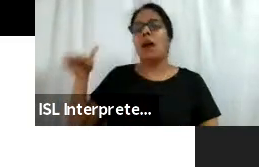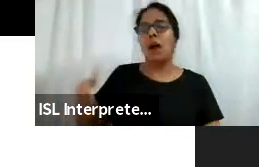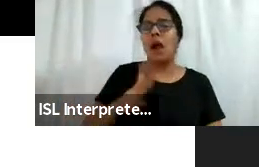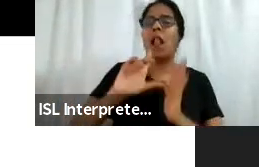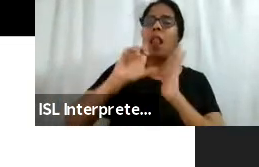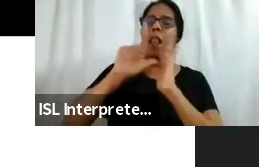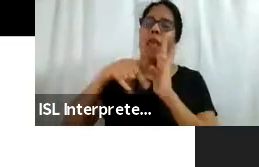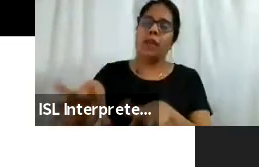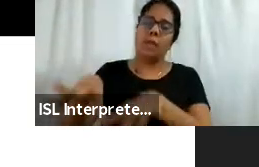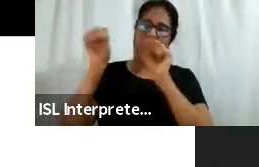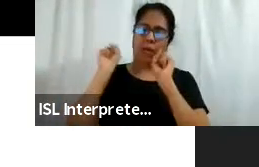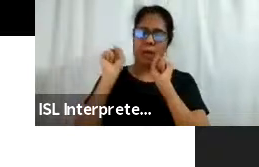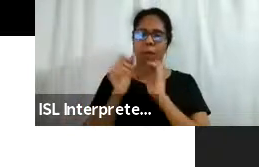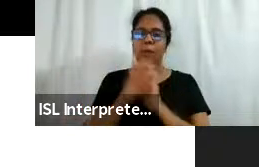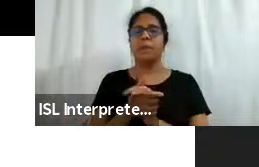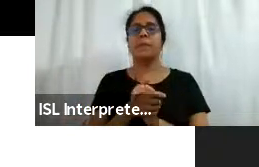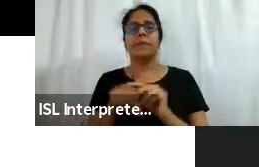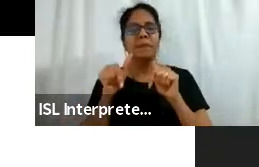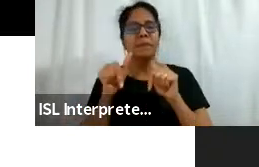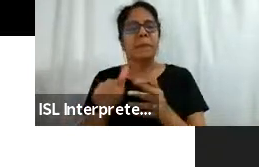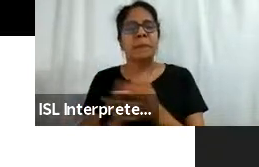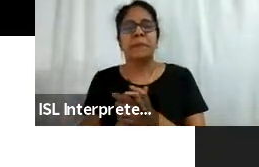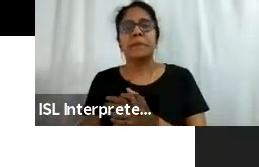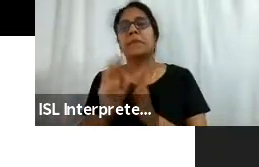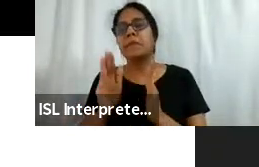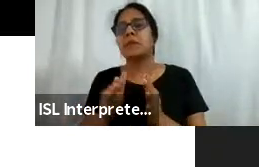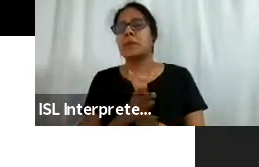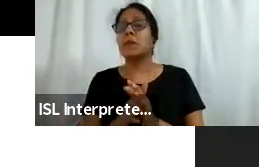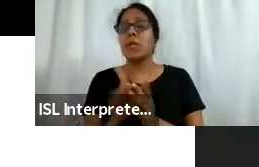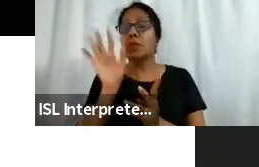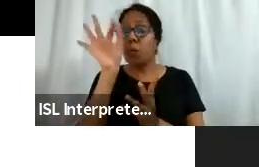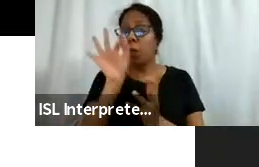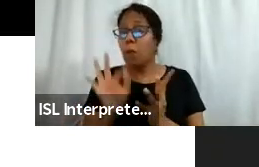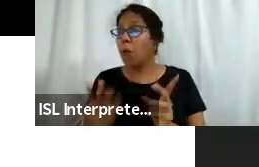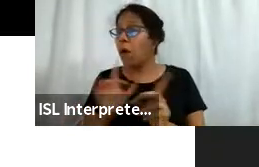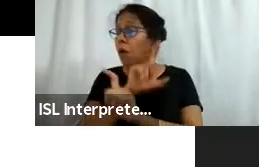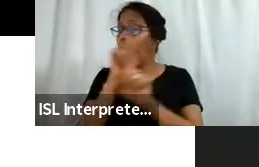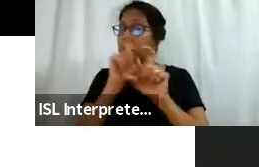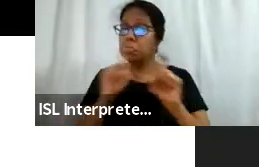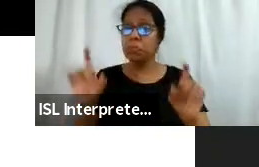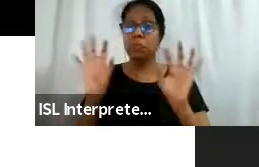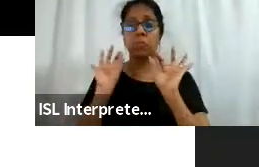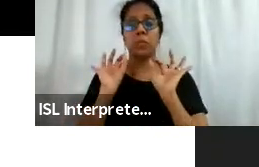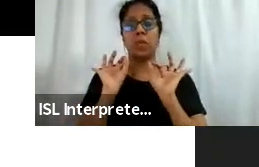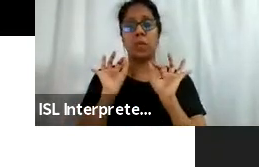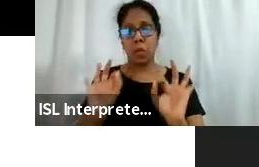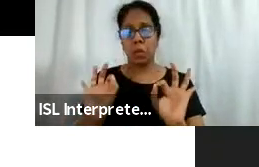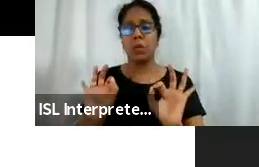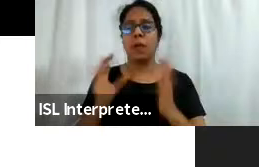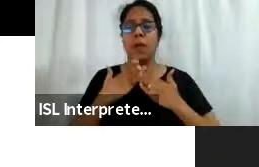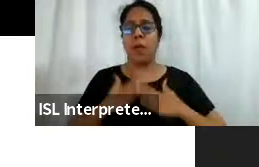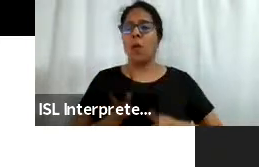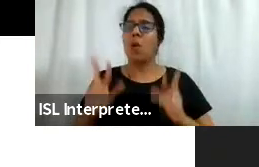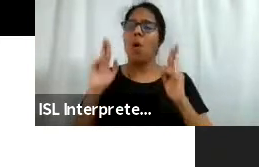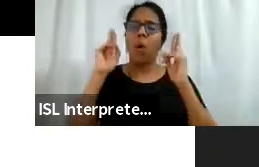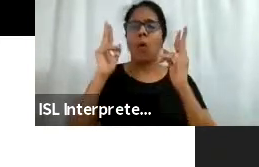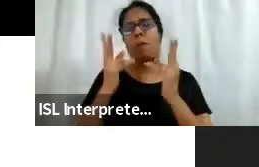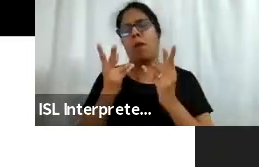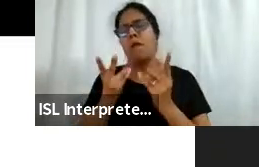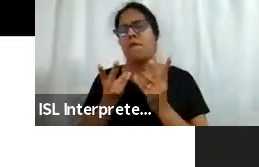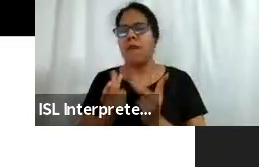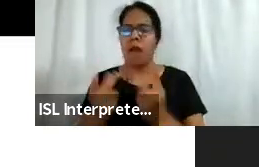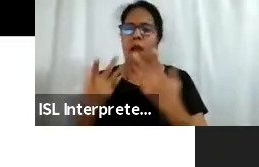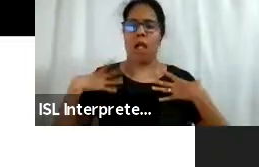Now comes that ideally things don't go wrong and everybody recovers and gets healthy very soon.